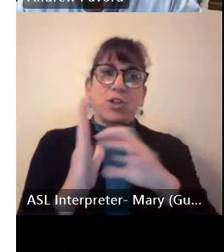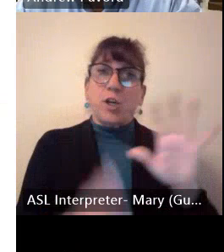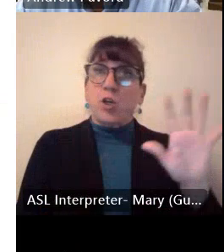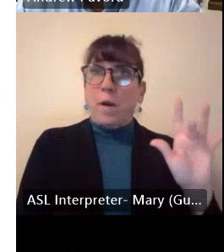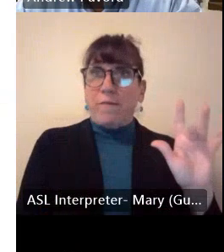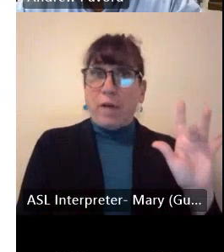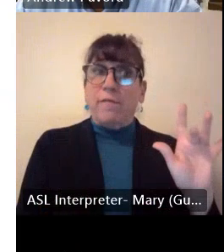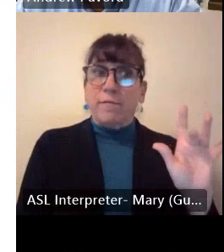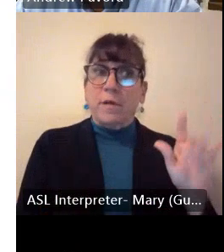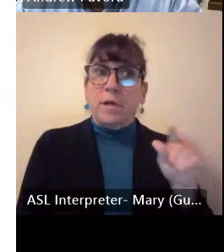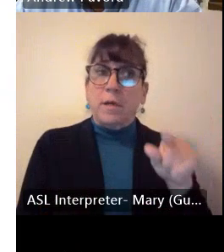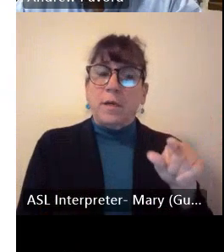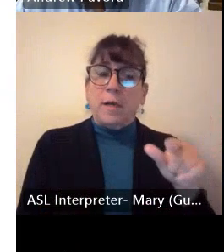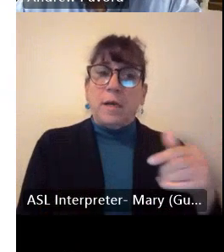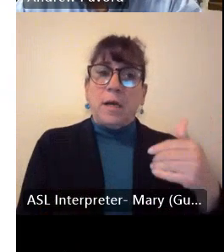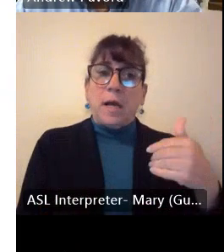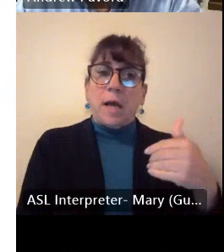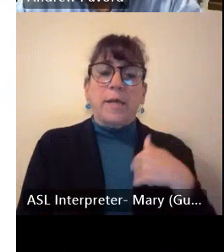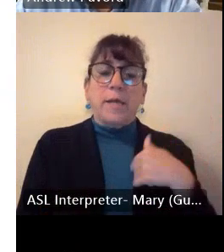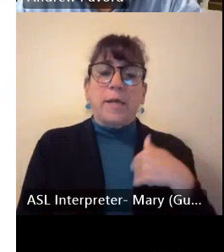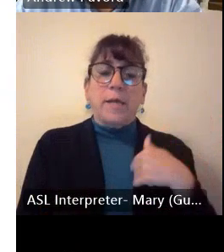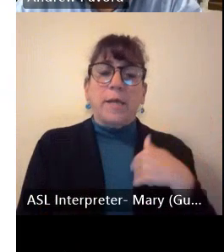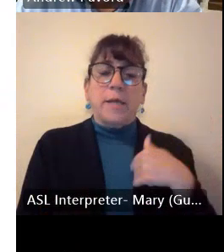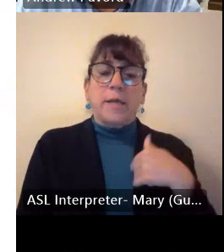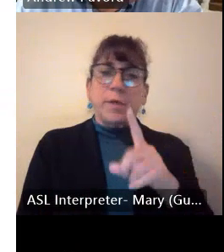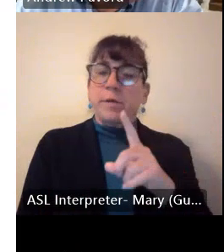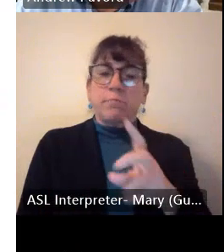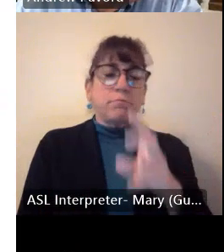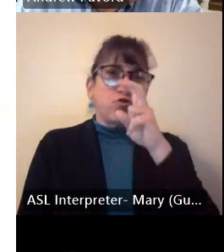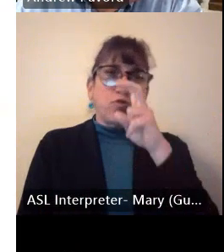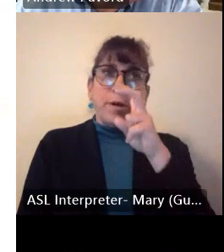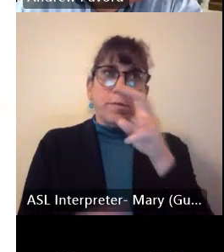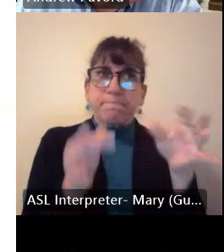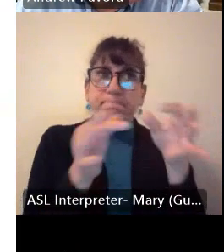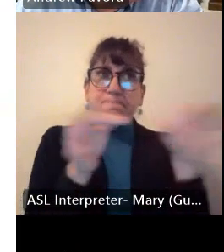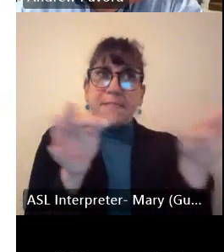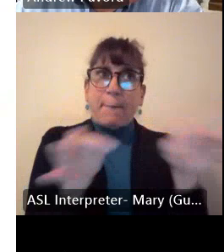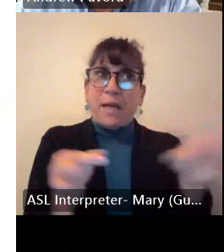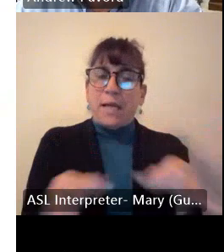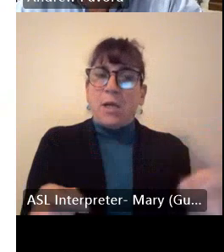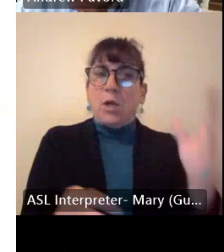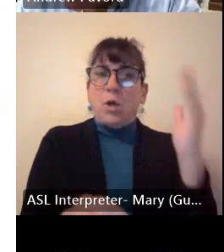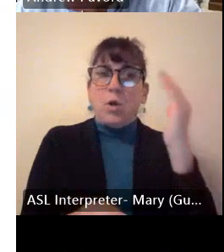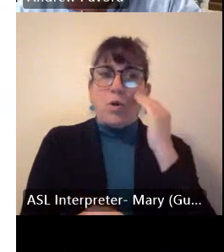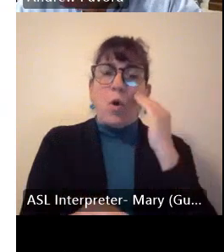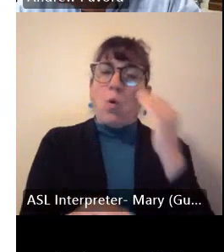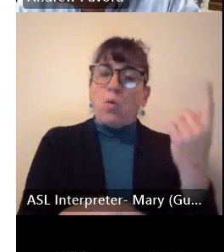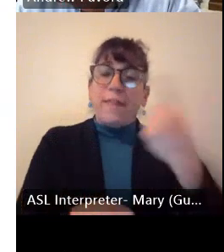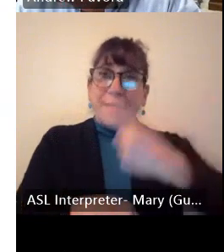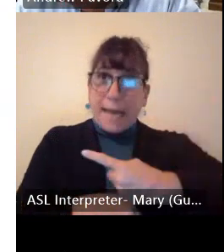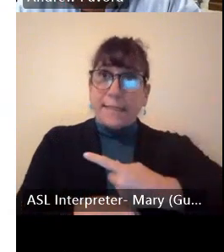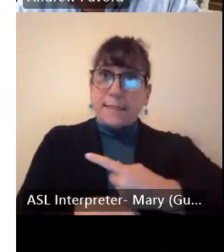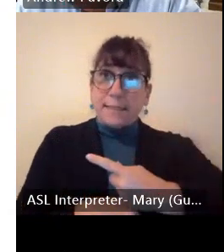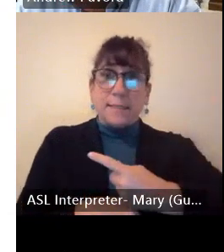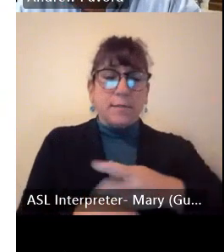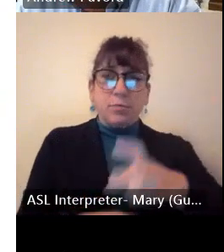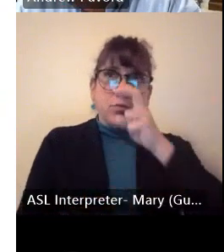is it has hard and fast dates. So please do take a look and know the hard and fast dates in section